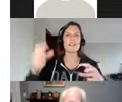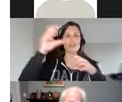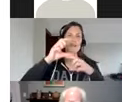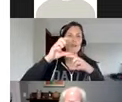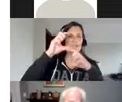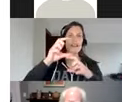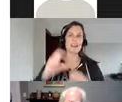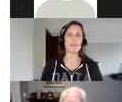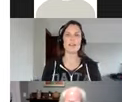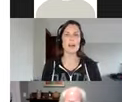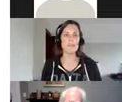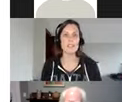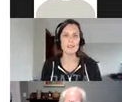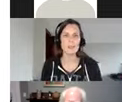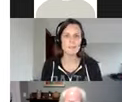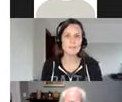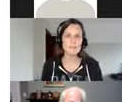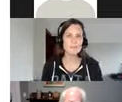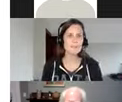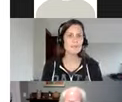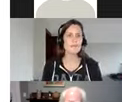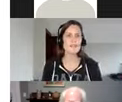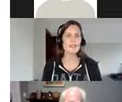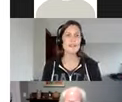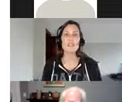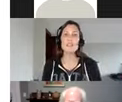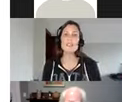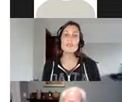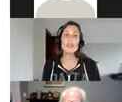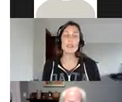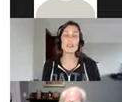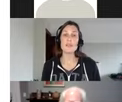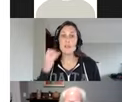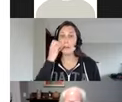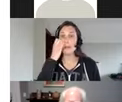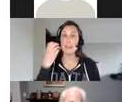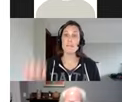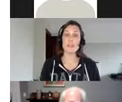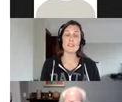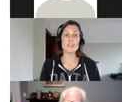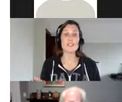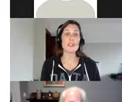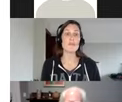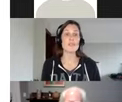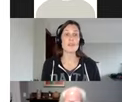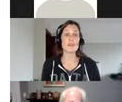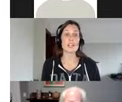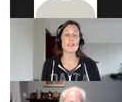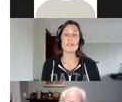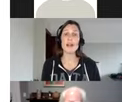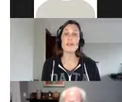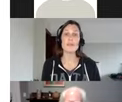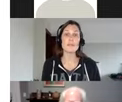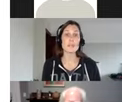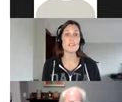you're just taking two of them and stacking them on top of each other. So there are some good things that you can do to try and make just the general interpretation